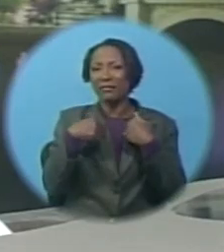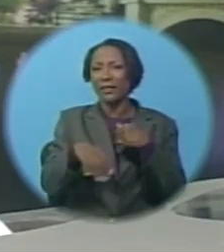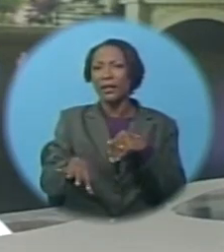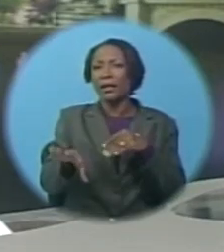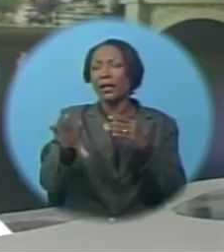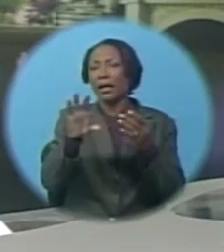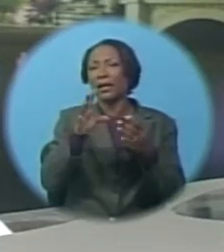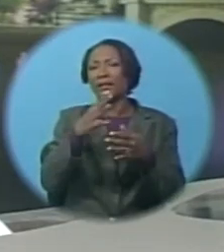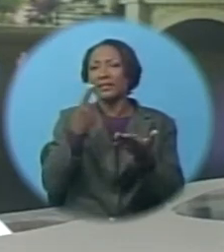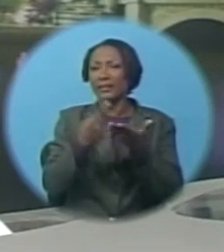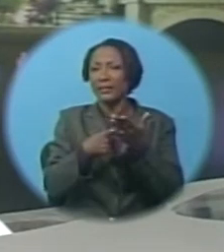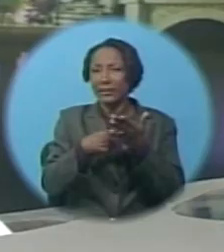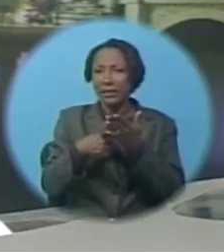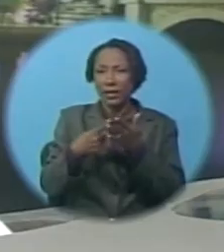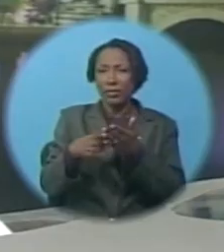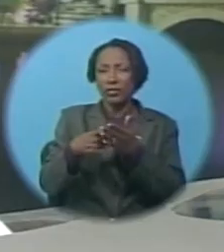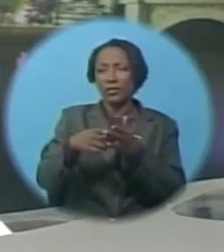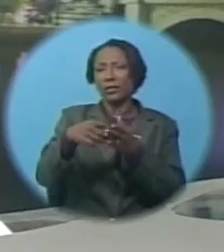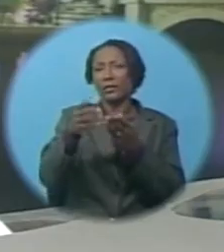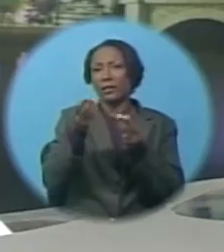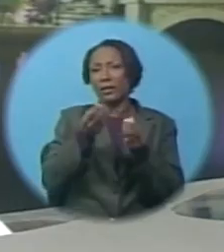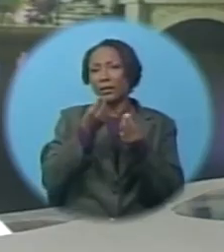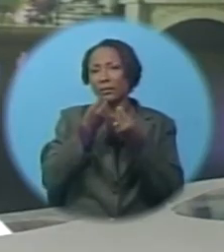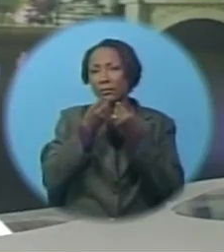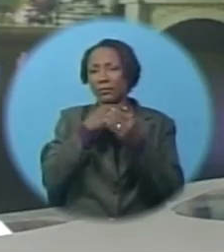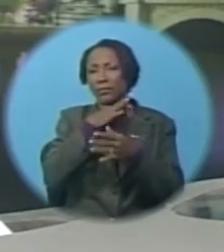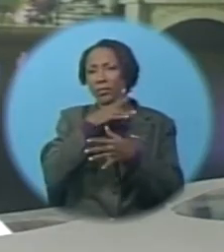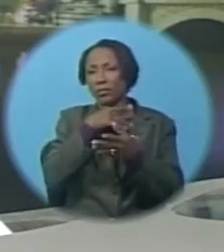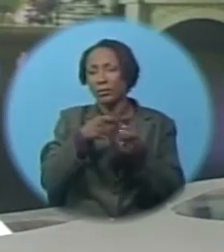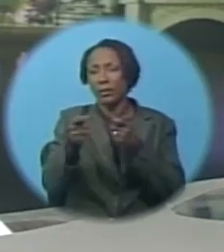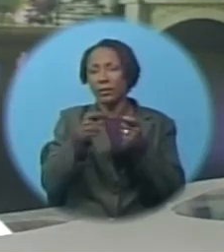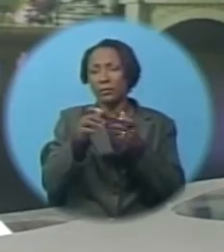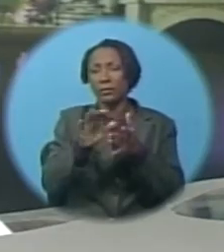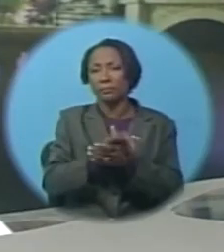waste management and sanitation services.